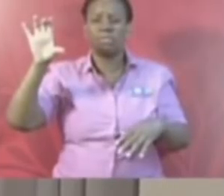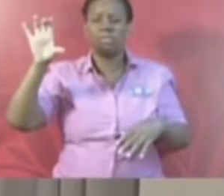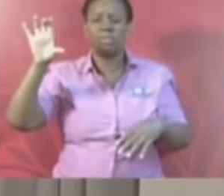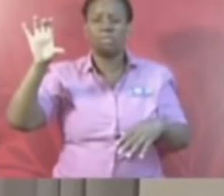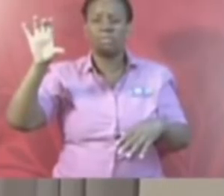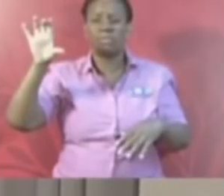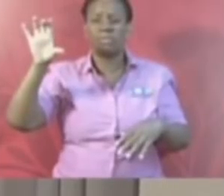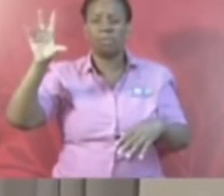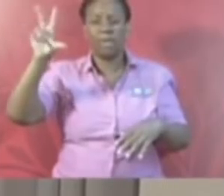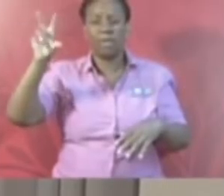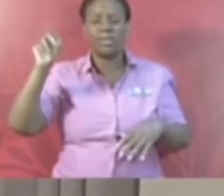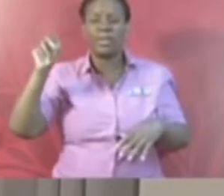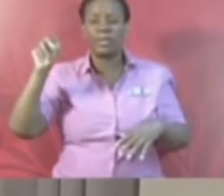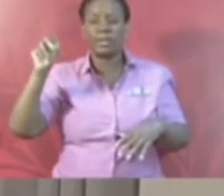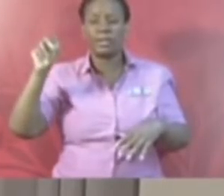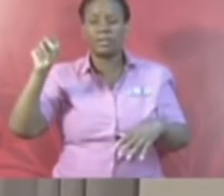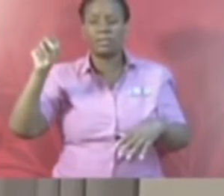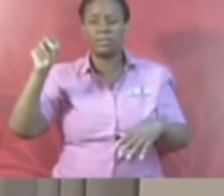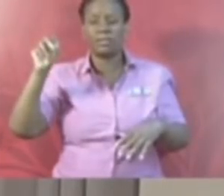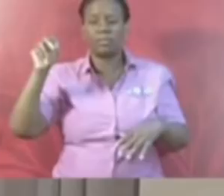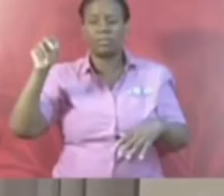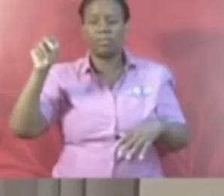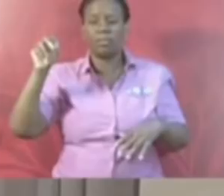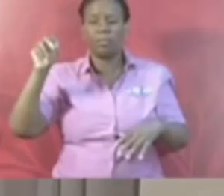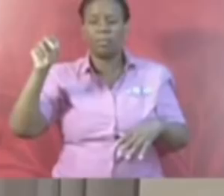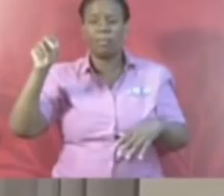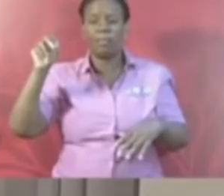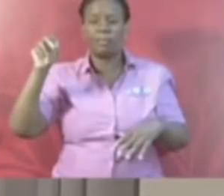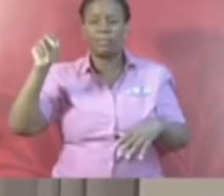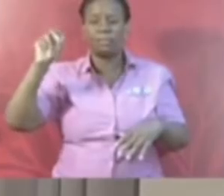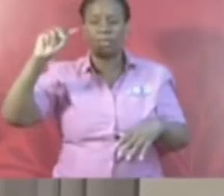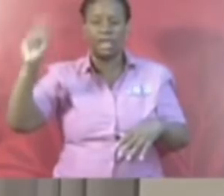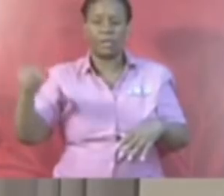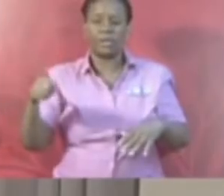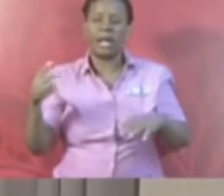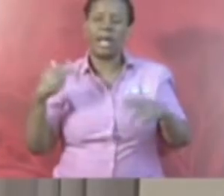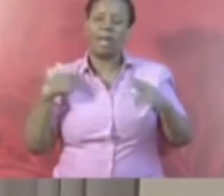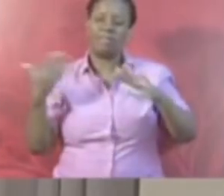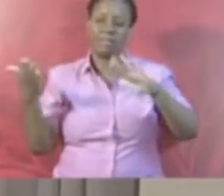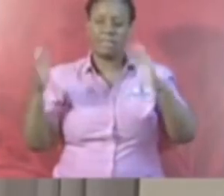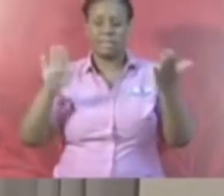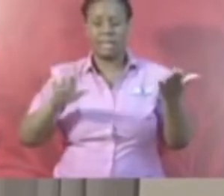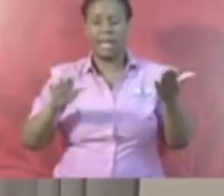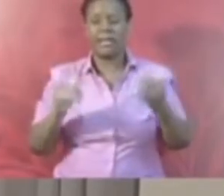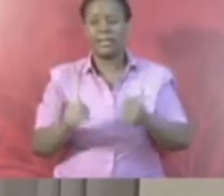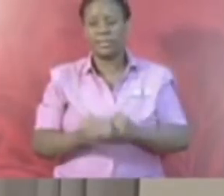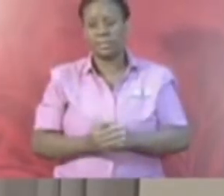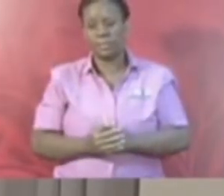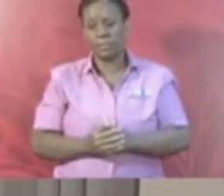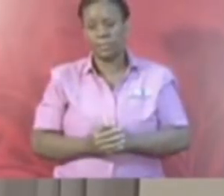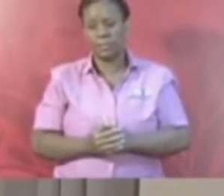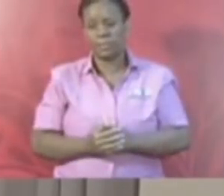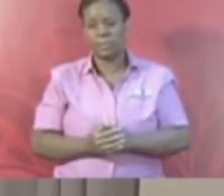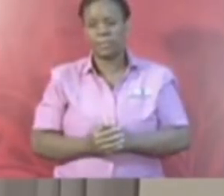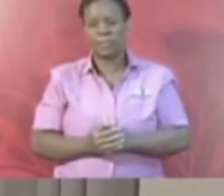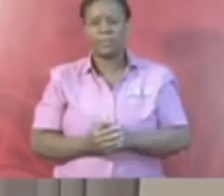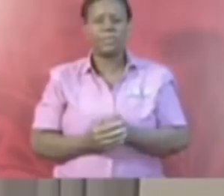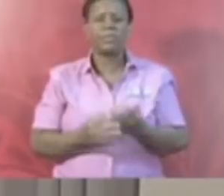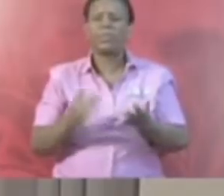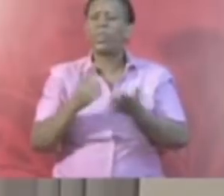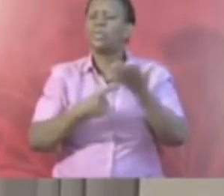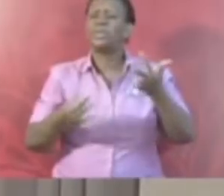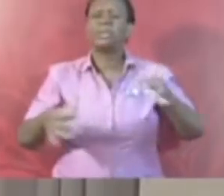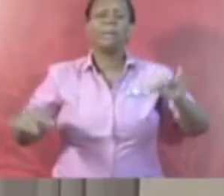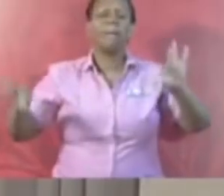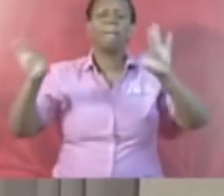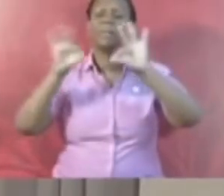880,131 have in fact died. What is more concerning to us as policymakers around the world when we speak to